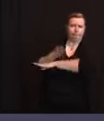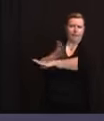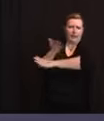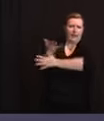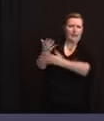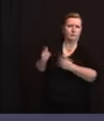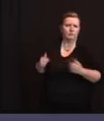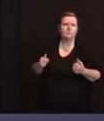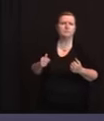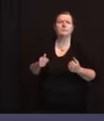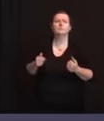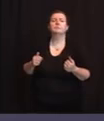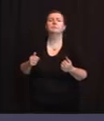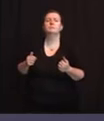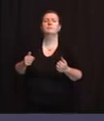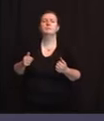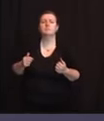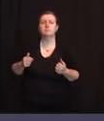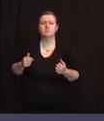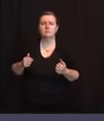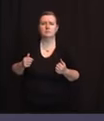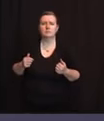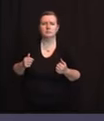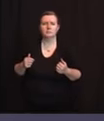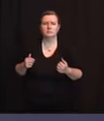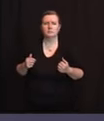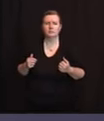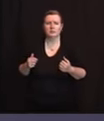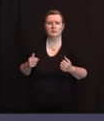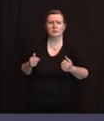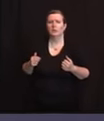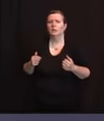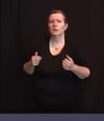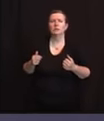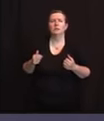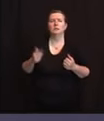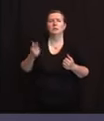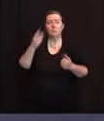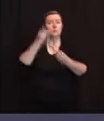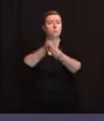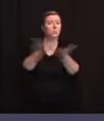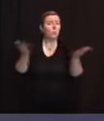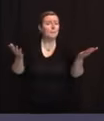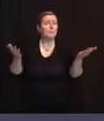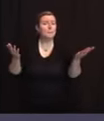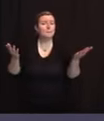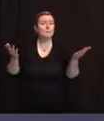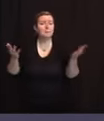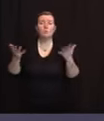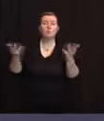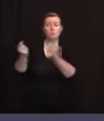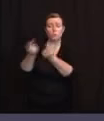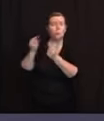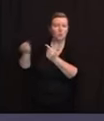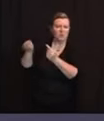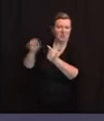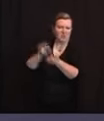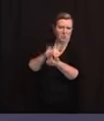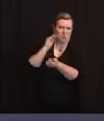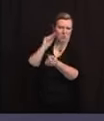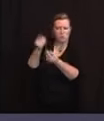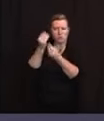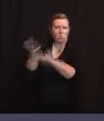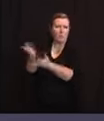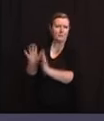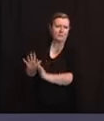any control on our part in terms of where they come out, of exactly these sorts of questions. And so I don't know any other state